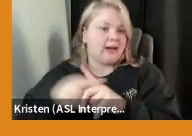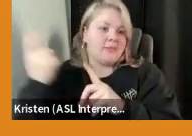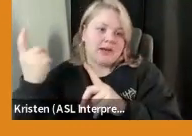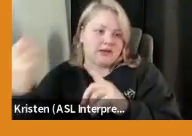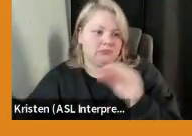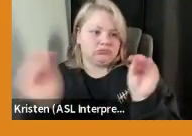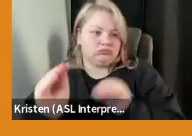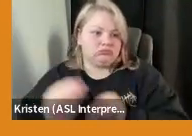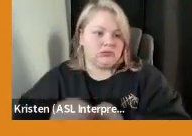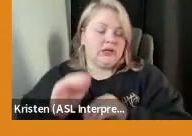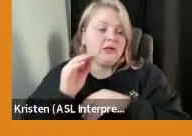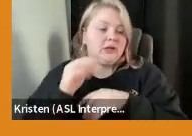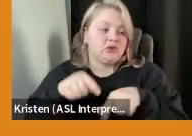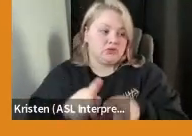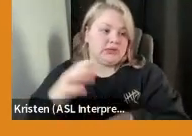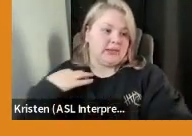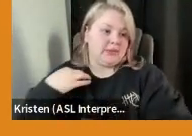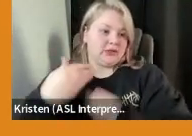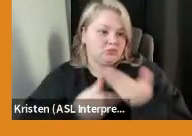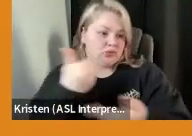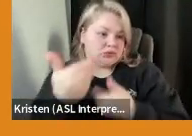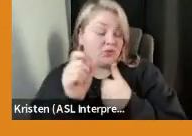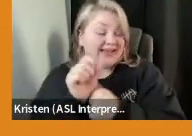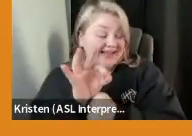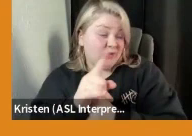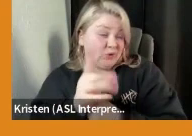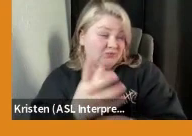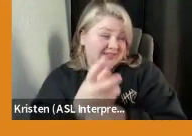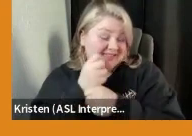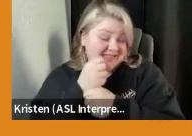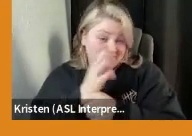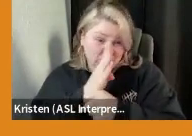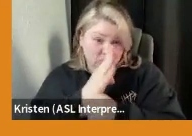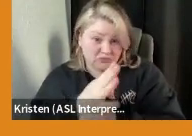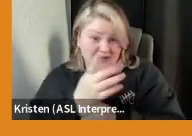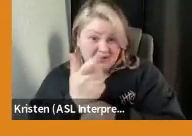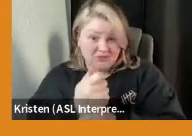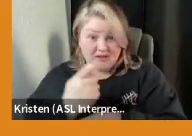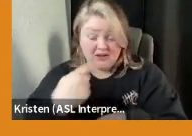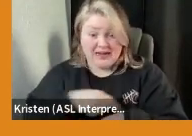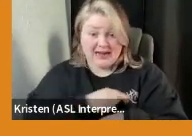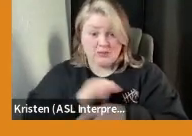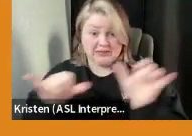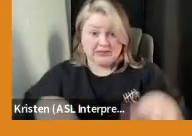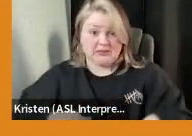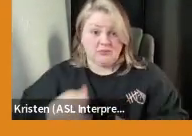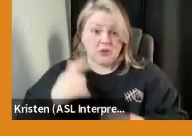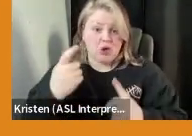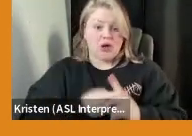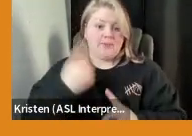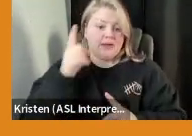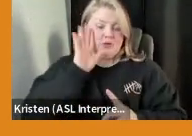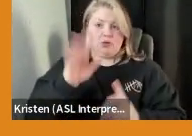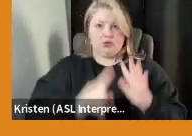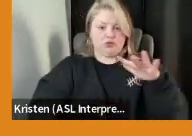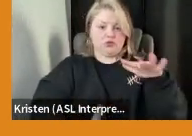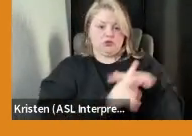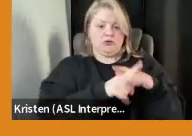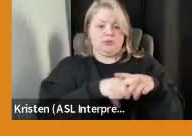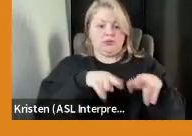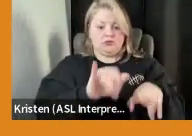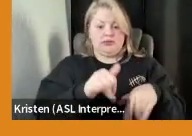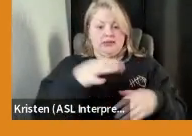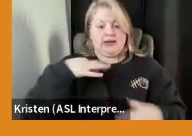automatically populated in the application. So if you've received a direct grant in our system, the answer will automatically show up for you in the